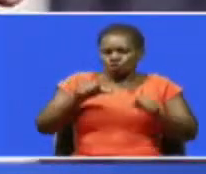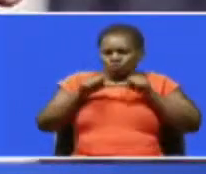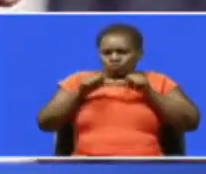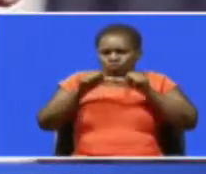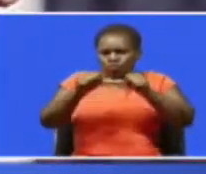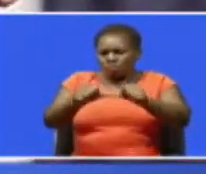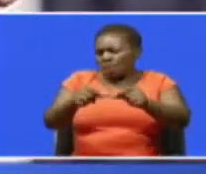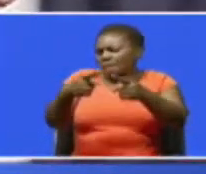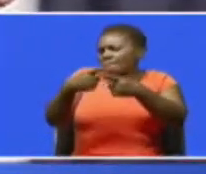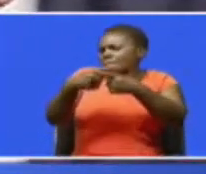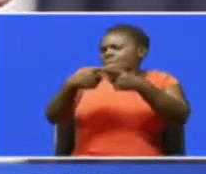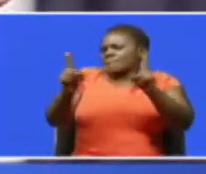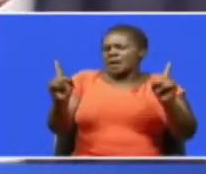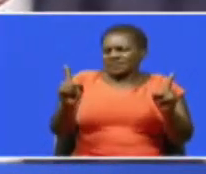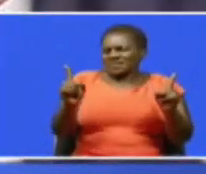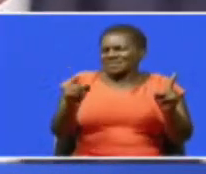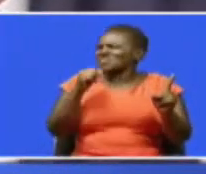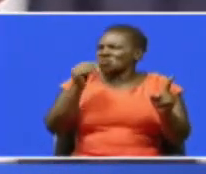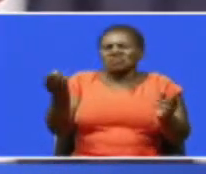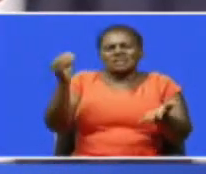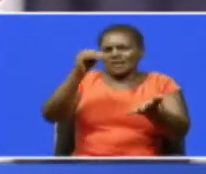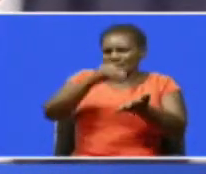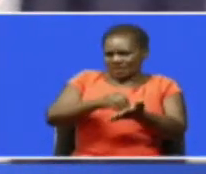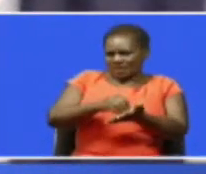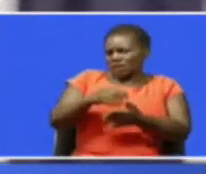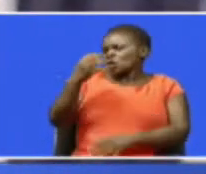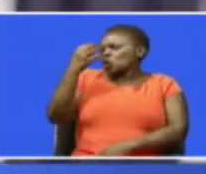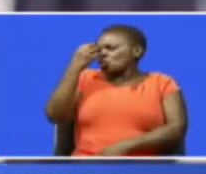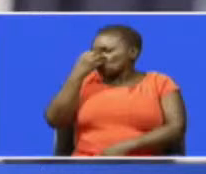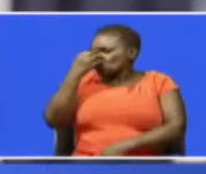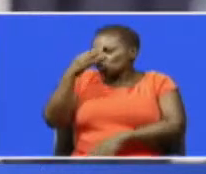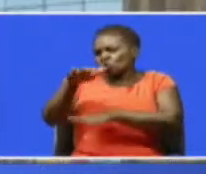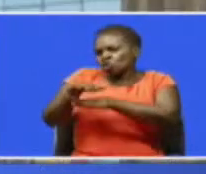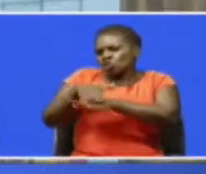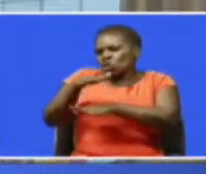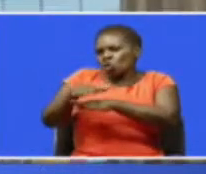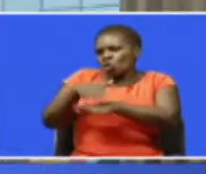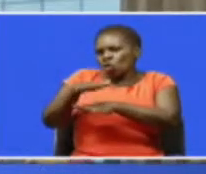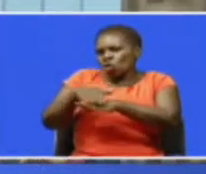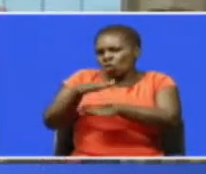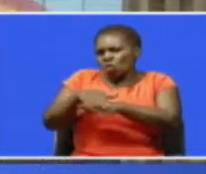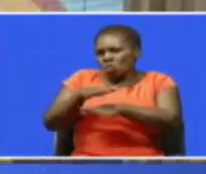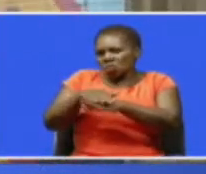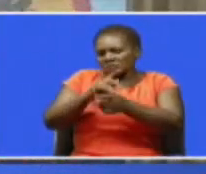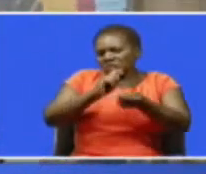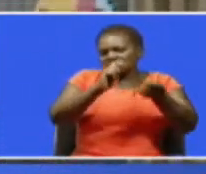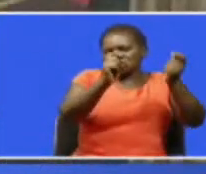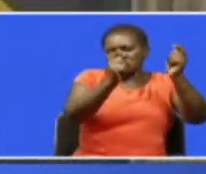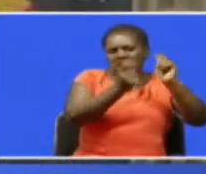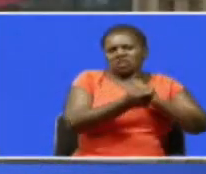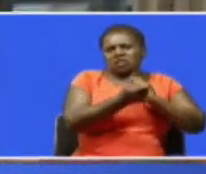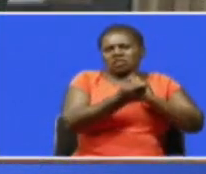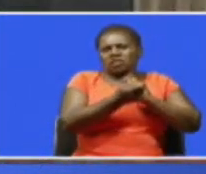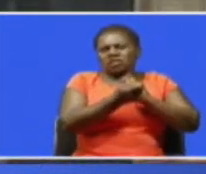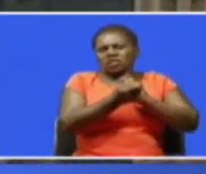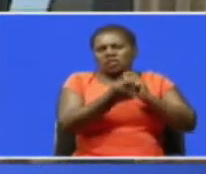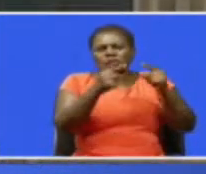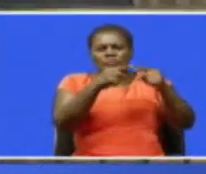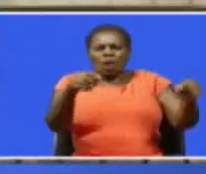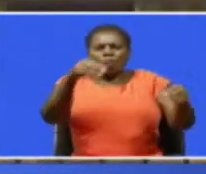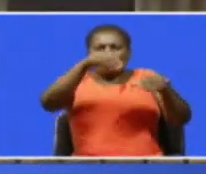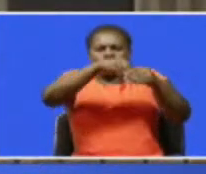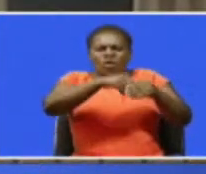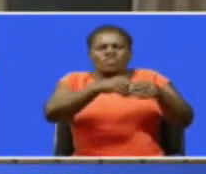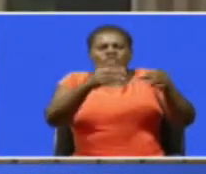mbele. But perhaps not anymore, as Ruto slowly takes up the unwanted tag from right within his own